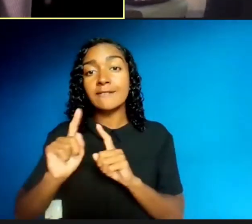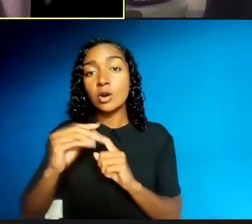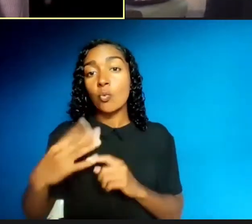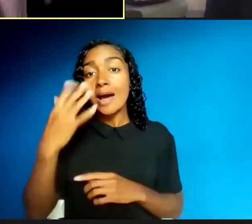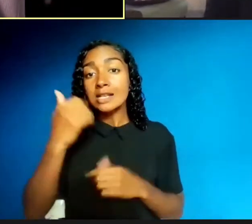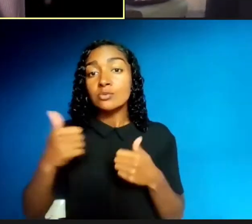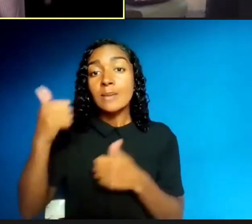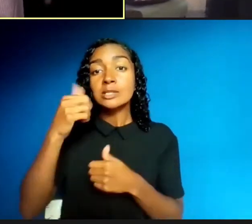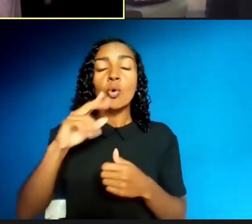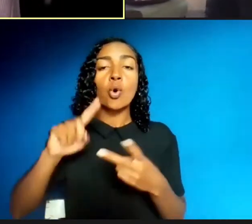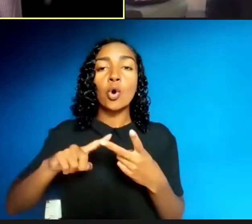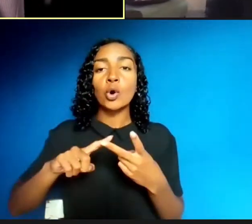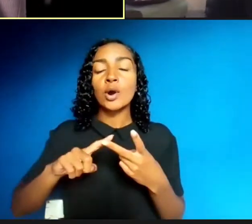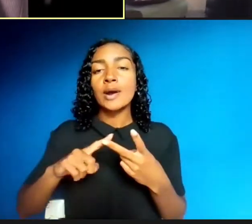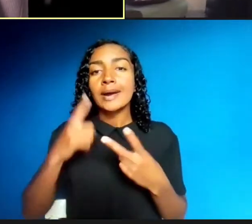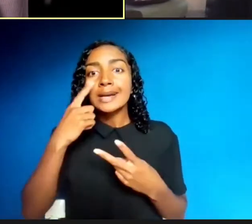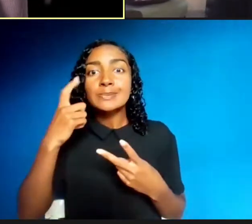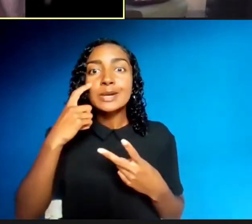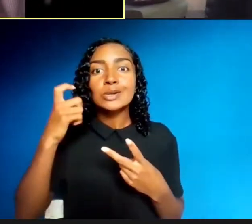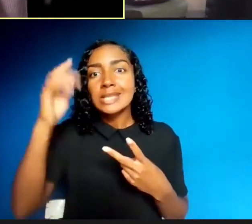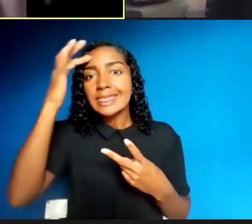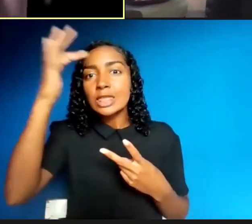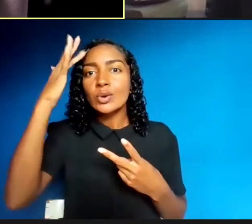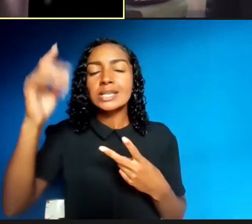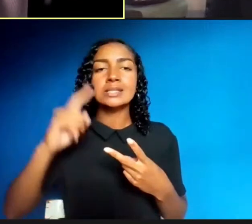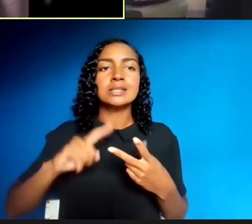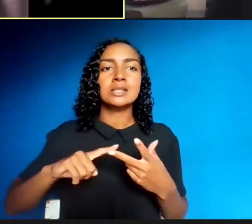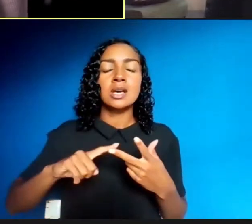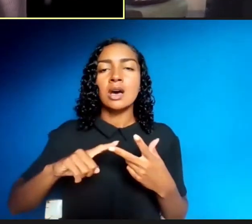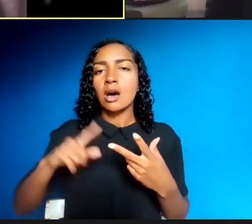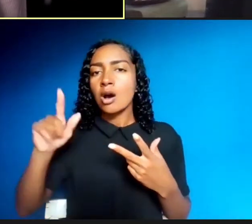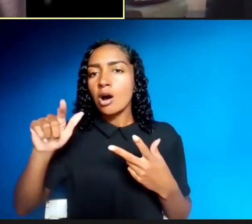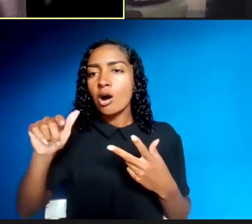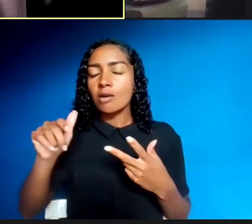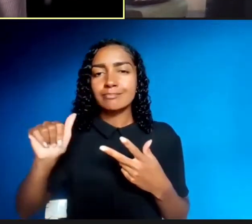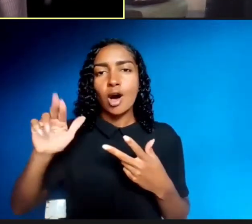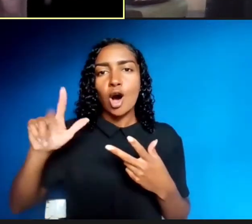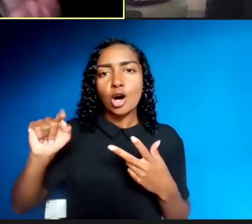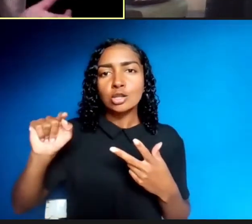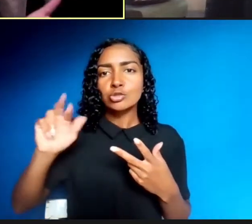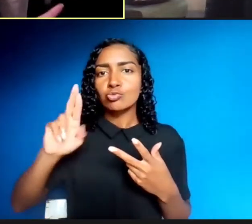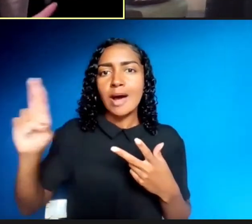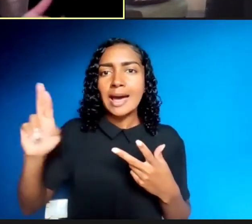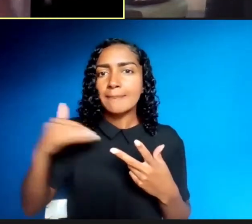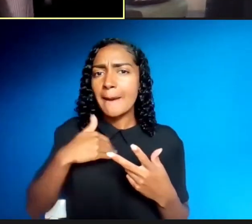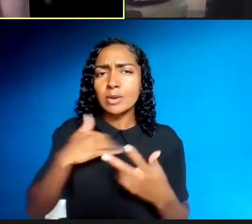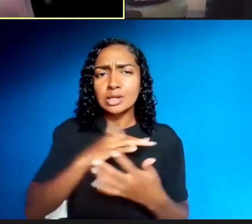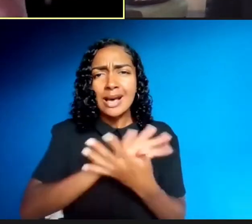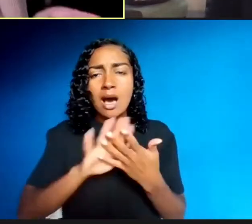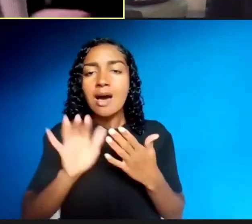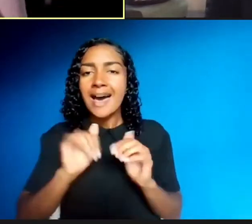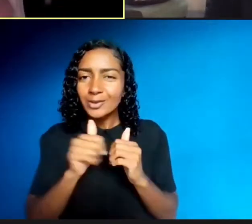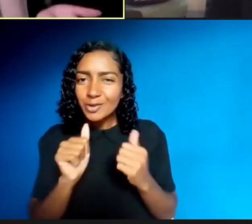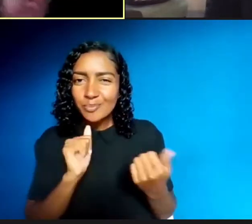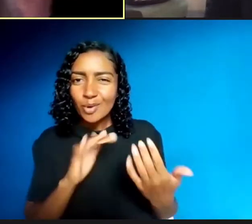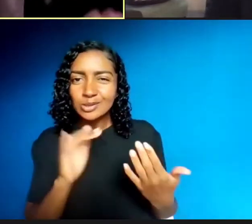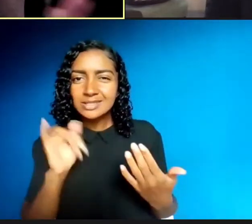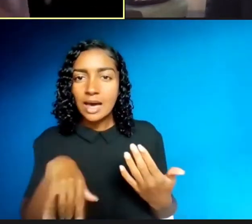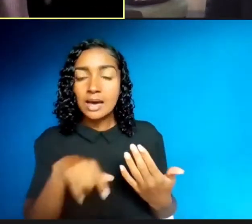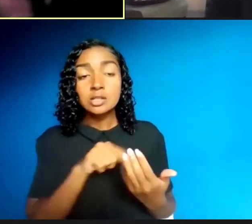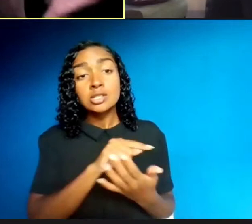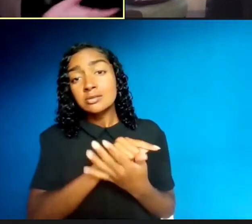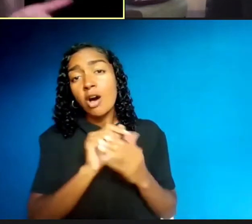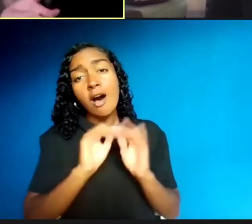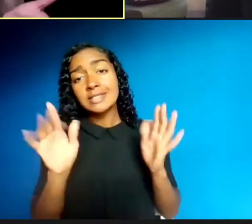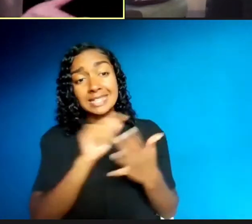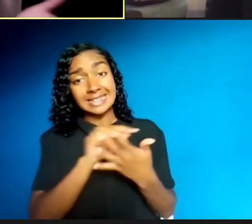from QAnon or like alt-right members, how do you approach that in terms of like the people that you talk to? Because obviously they're out there, they exist,